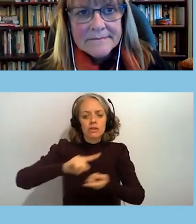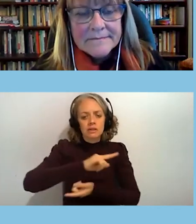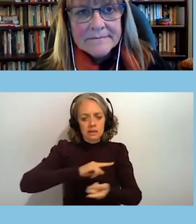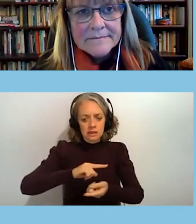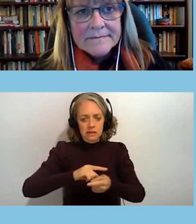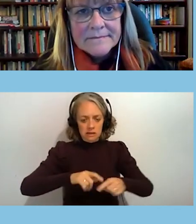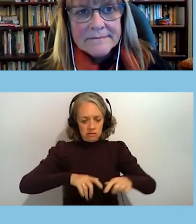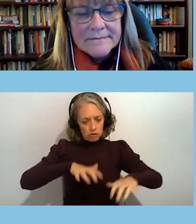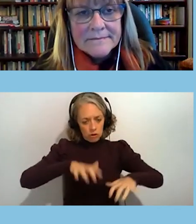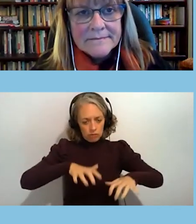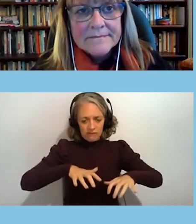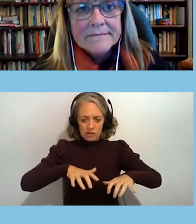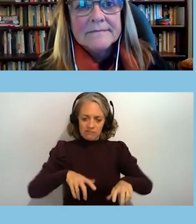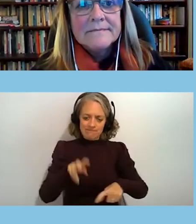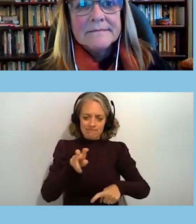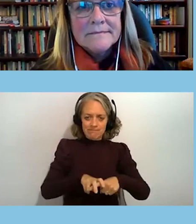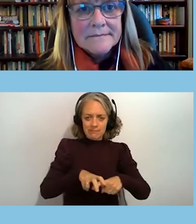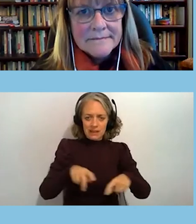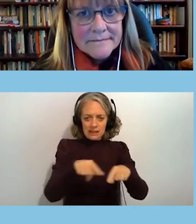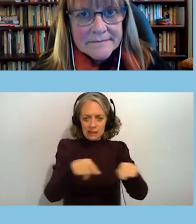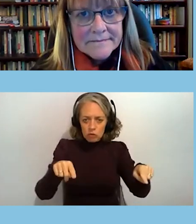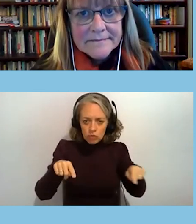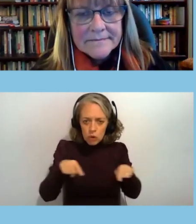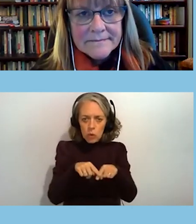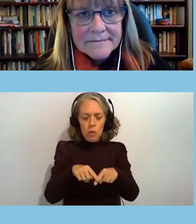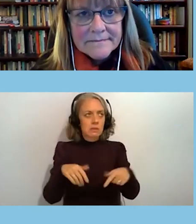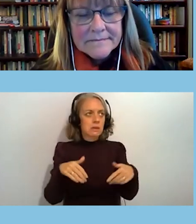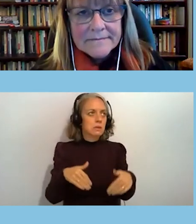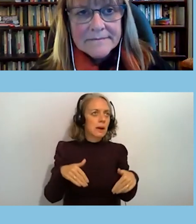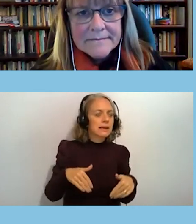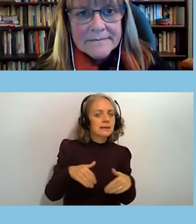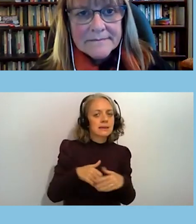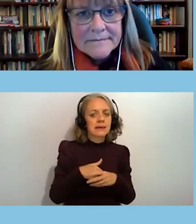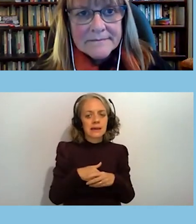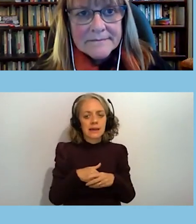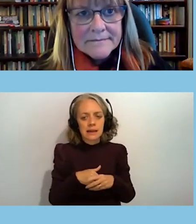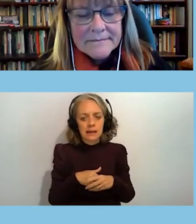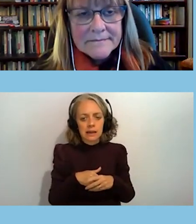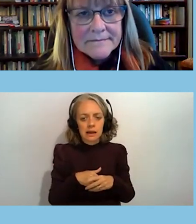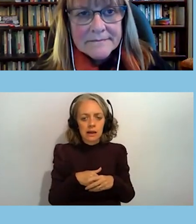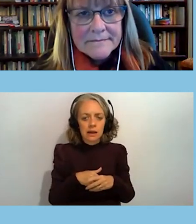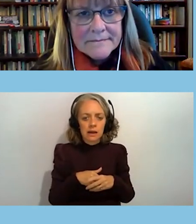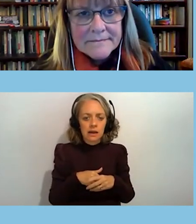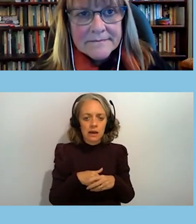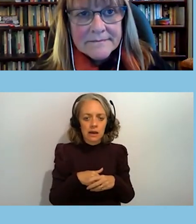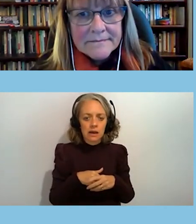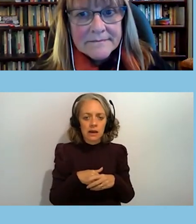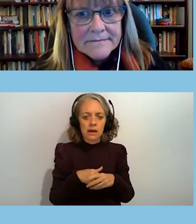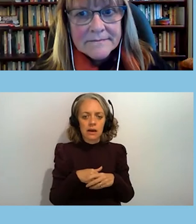are seated in the room and kind of waiting, and then when they